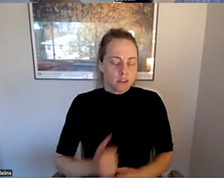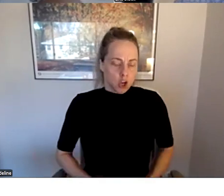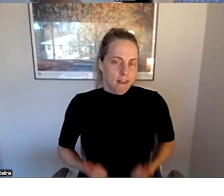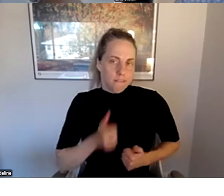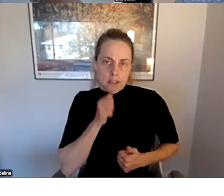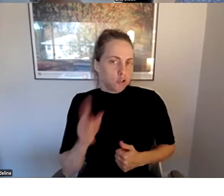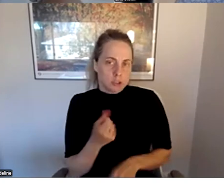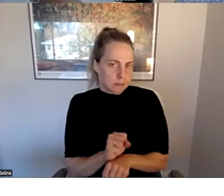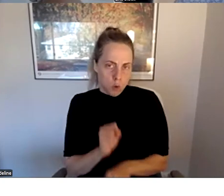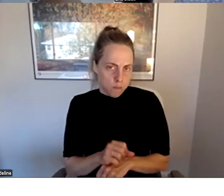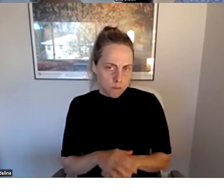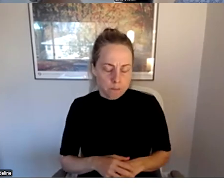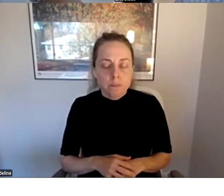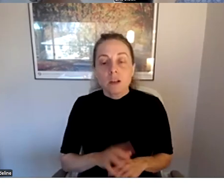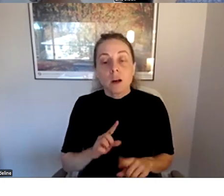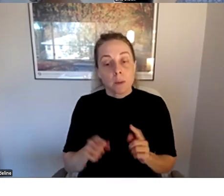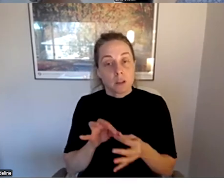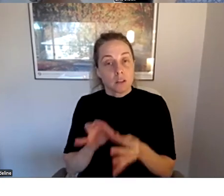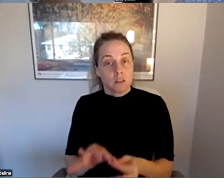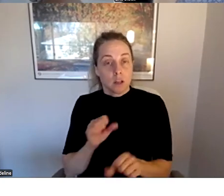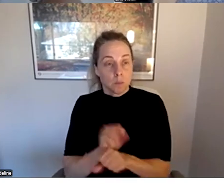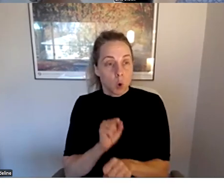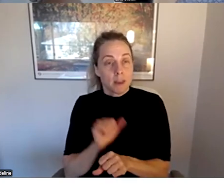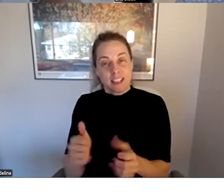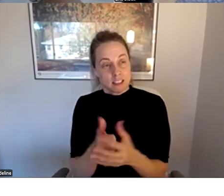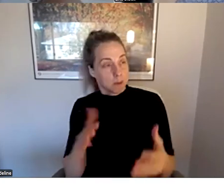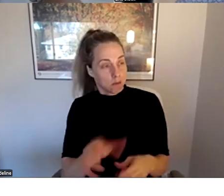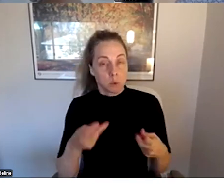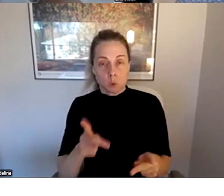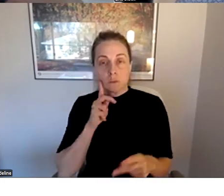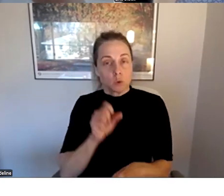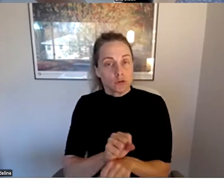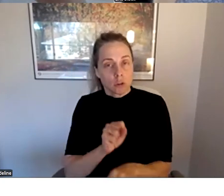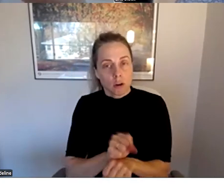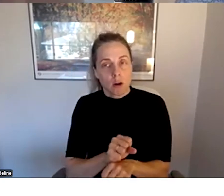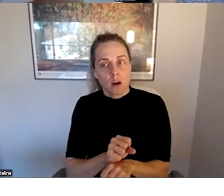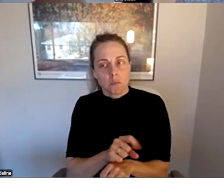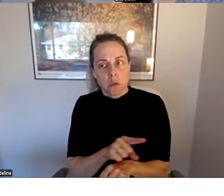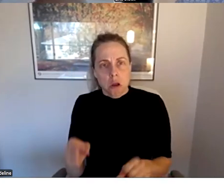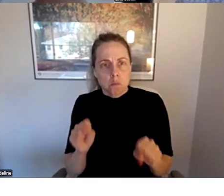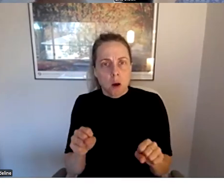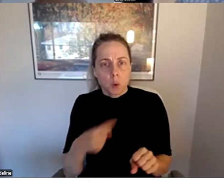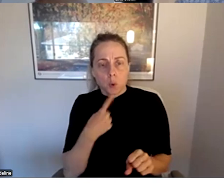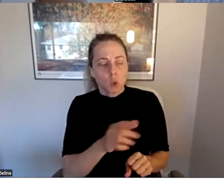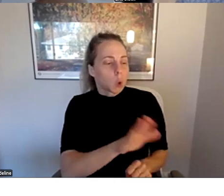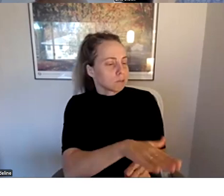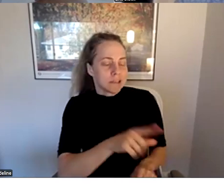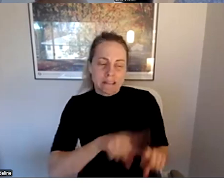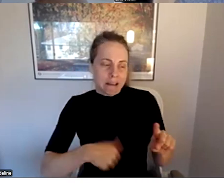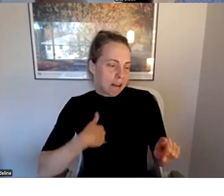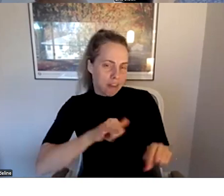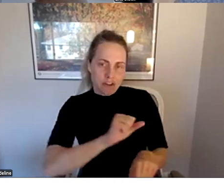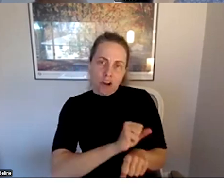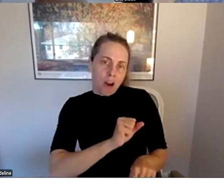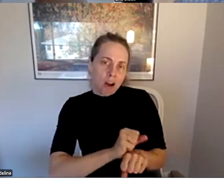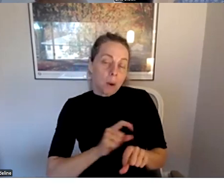it's expanding their opportunities to have jobs that they, you know, probably were told before that they couldn't have, but